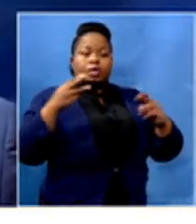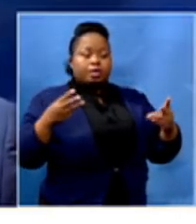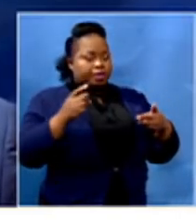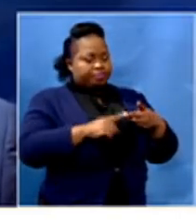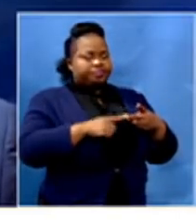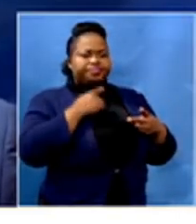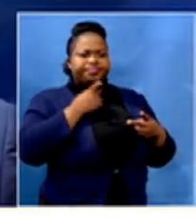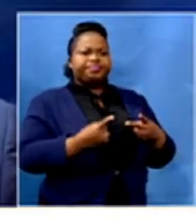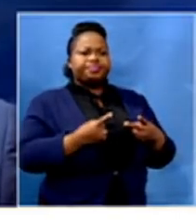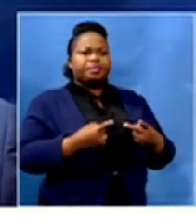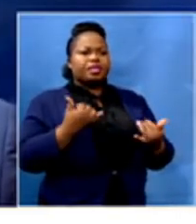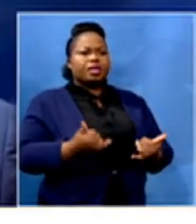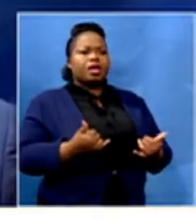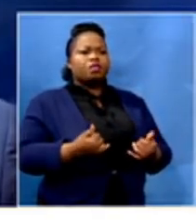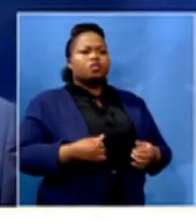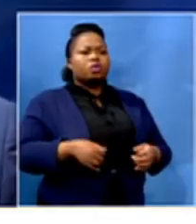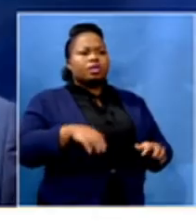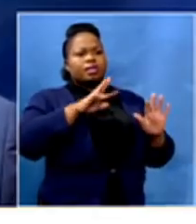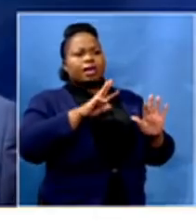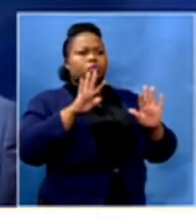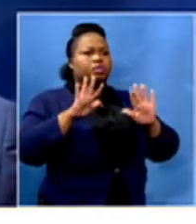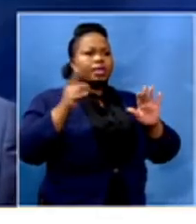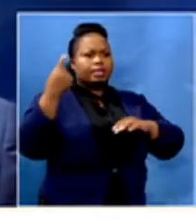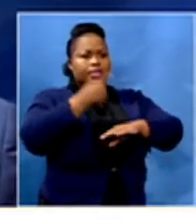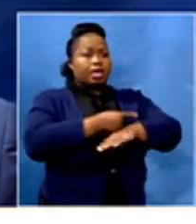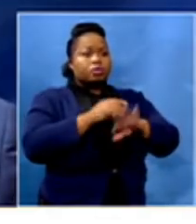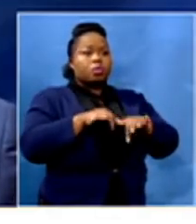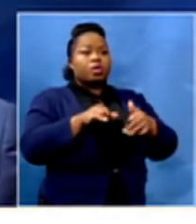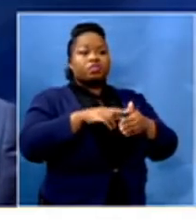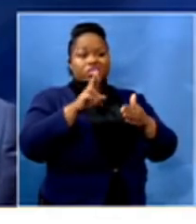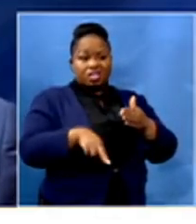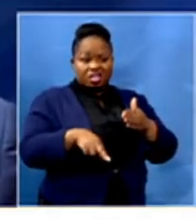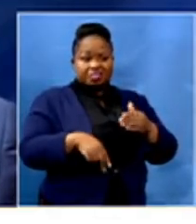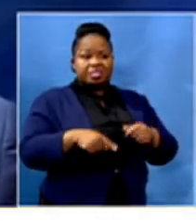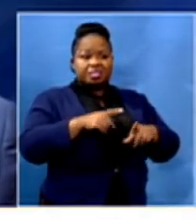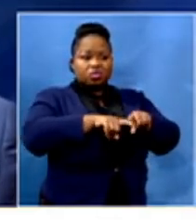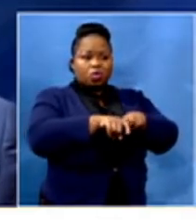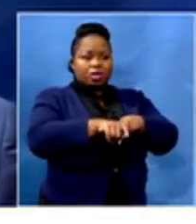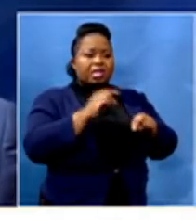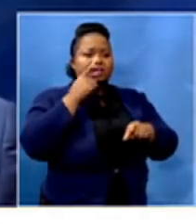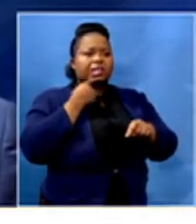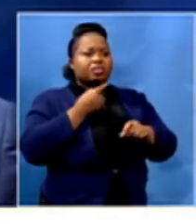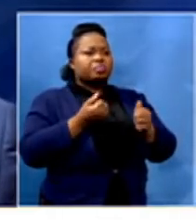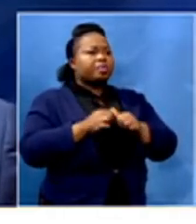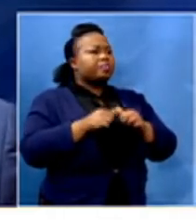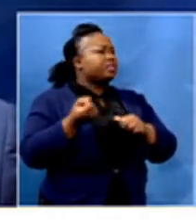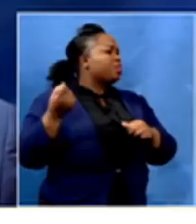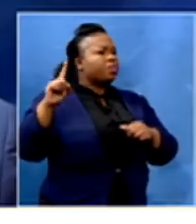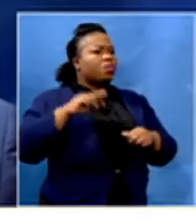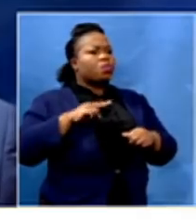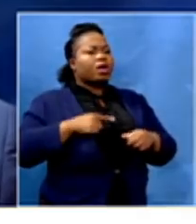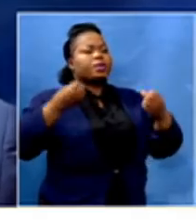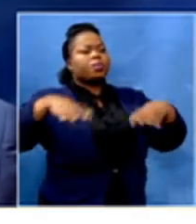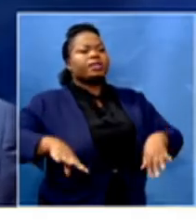attention to the fact that the backlog of 9-10 days of these tests, they might as well be thrown away. They're seen as medical waste because